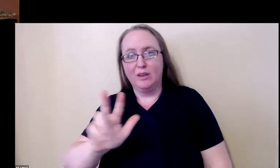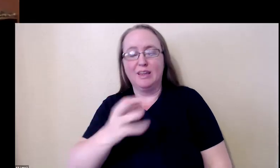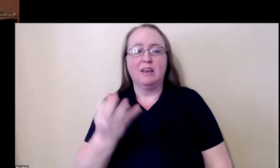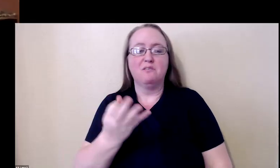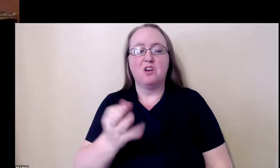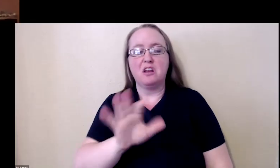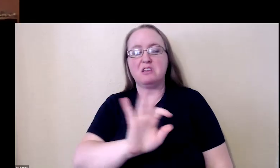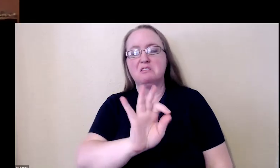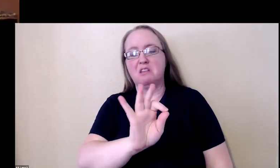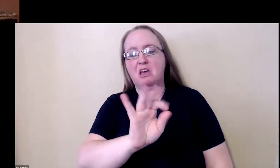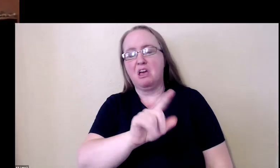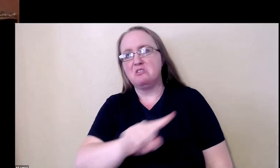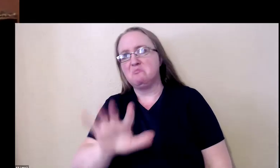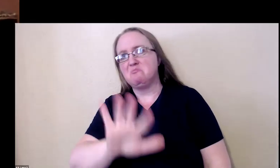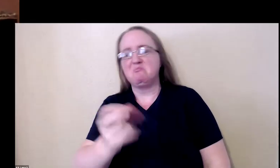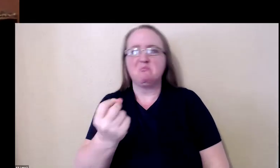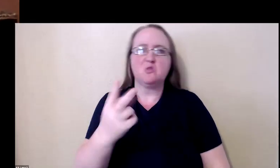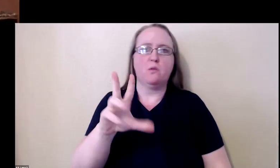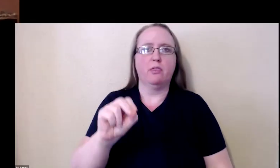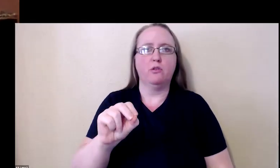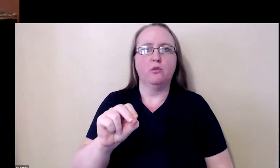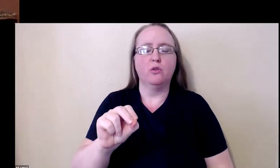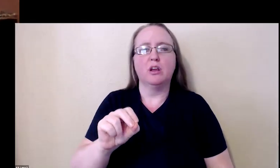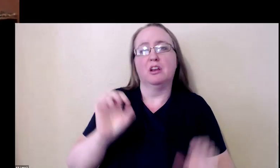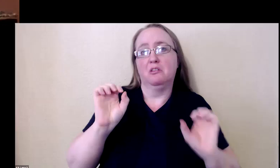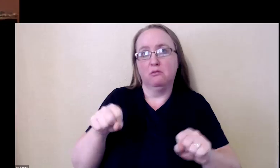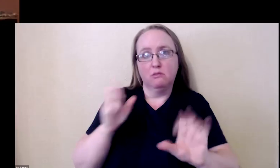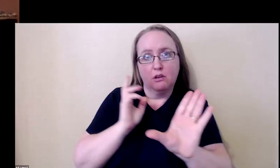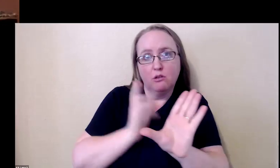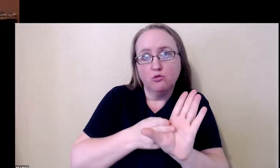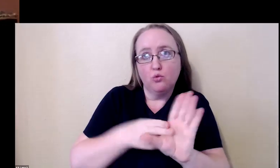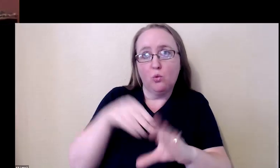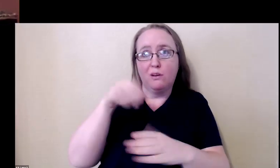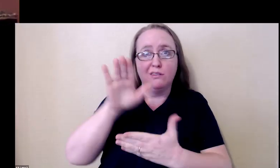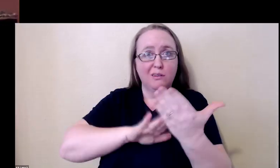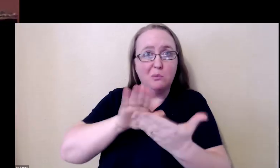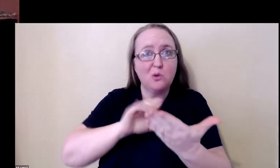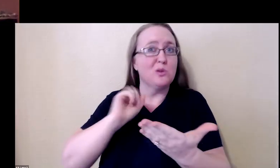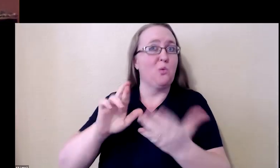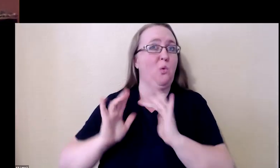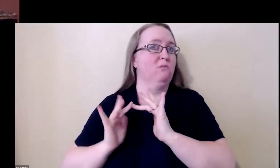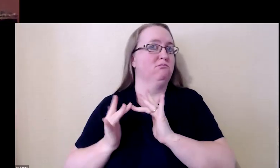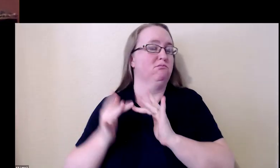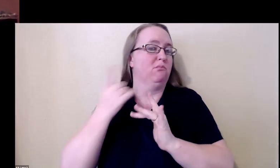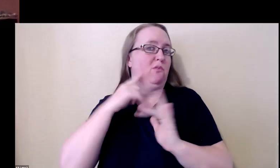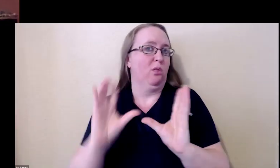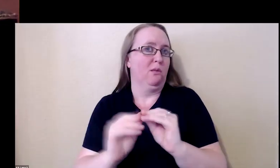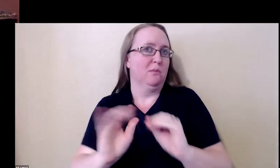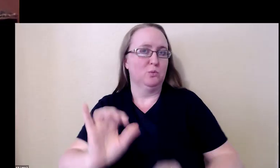about 9 to 12:30. You're welcome to join us both in person or virtually for that meeting as